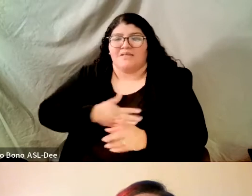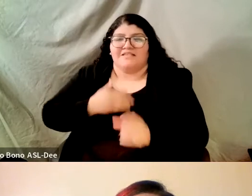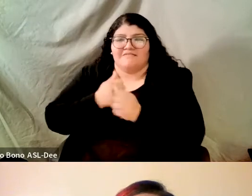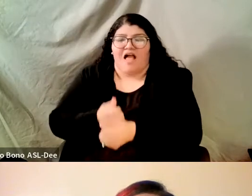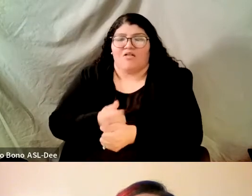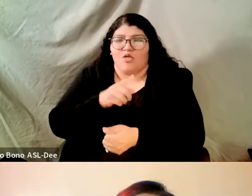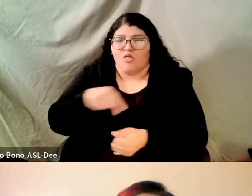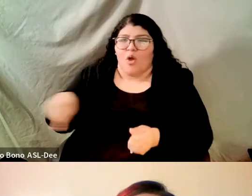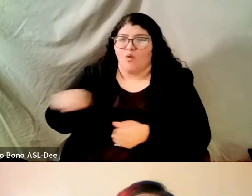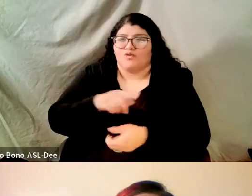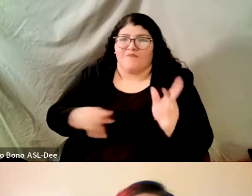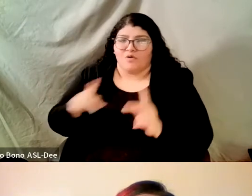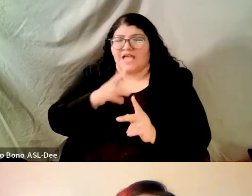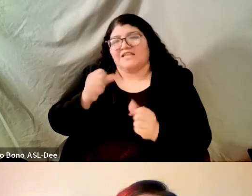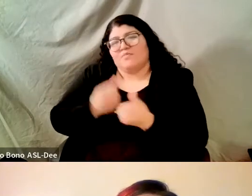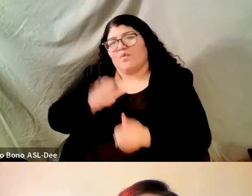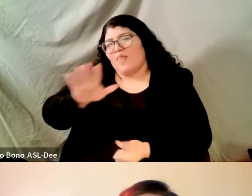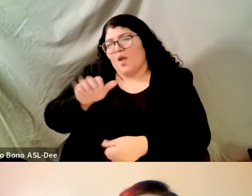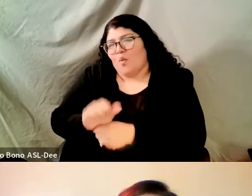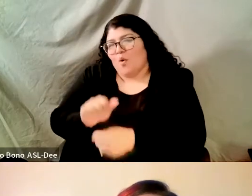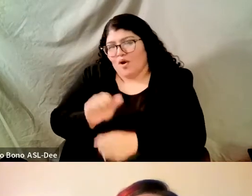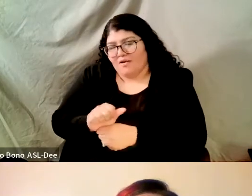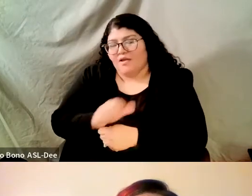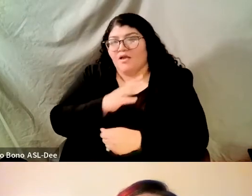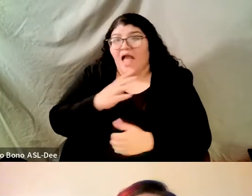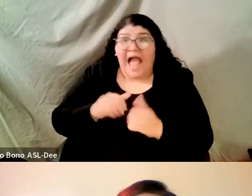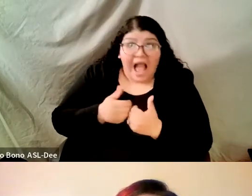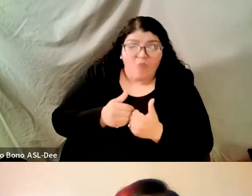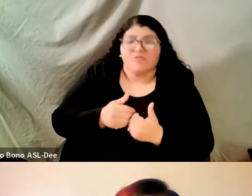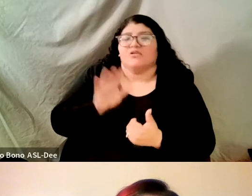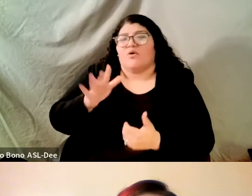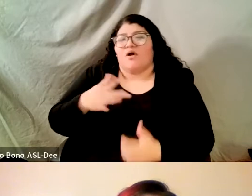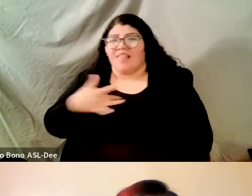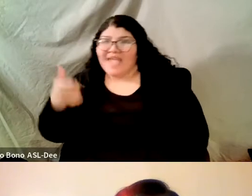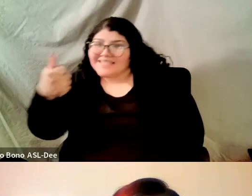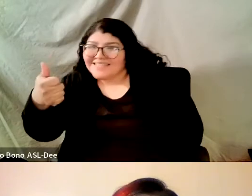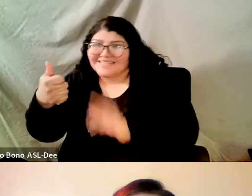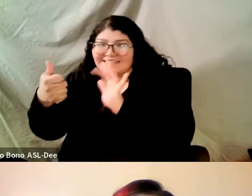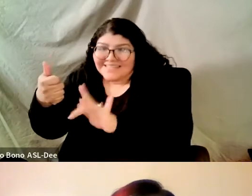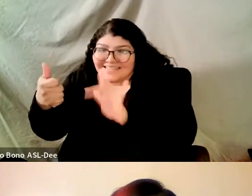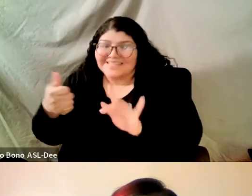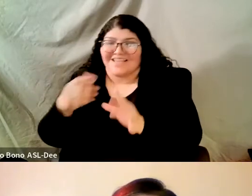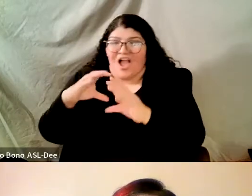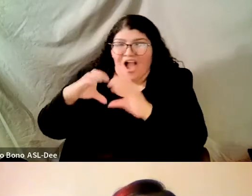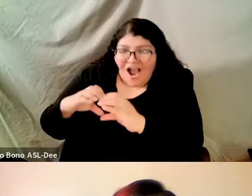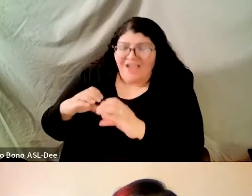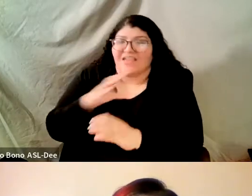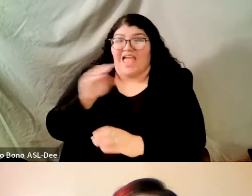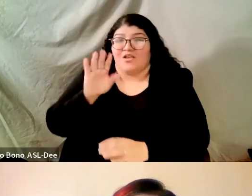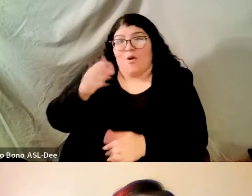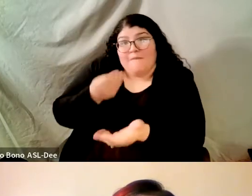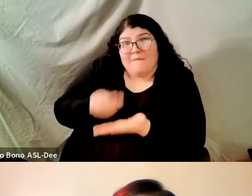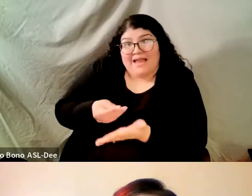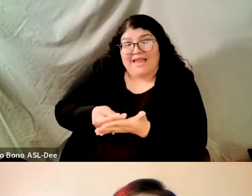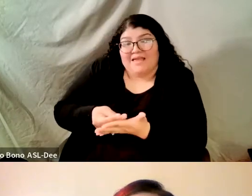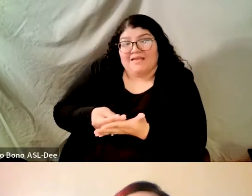and support their work with your follows, your likes, your comments, and your money. You can also support NAAFA in doing